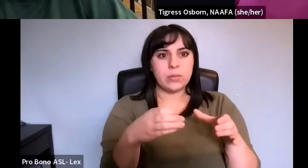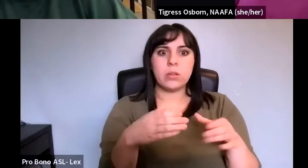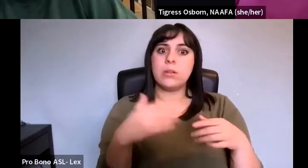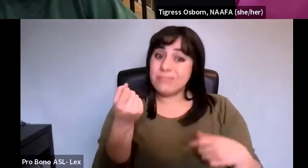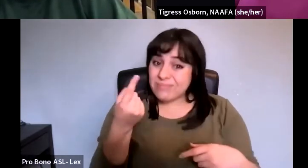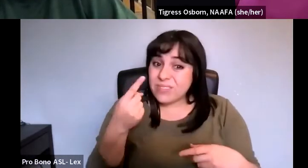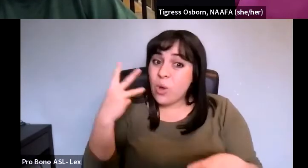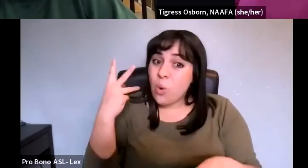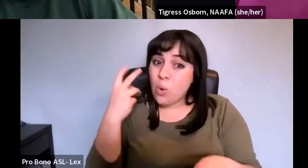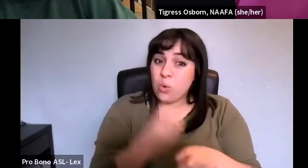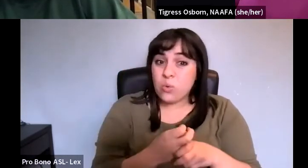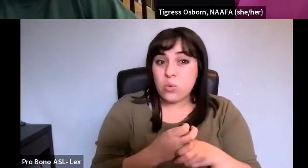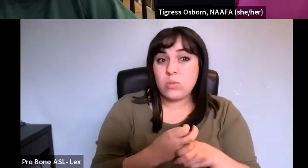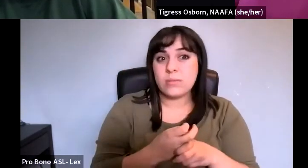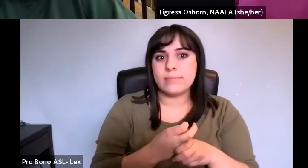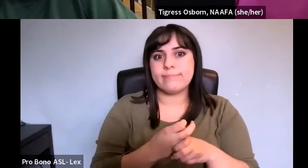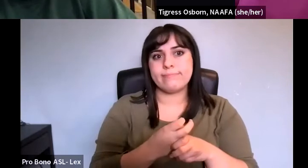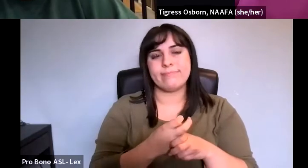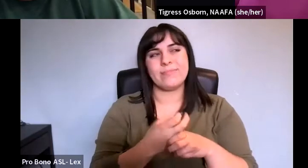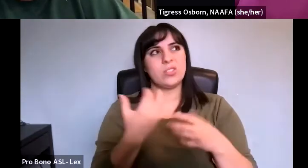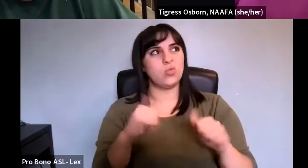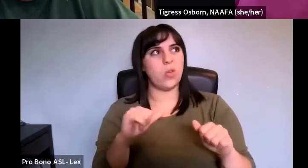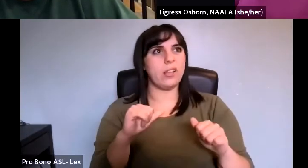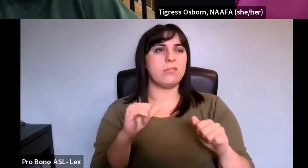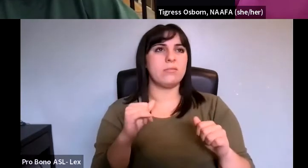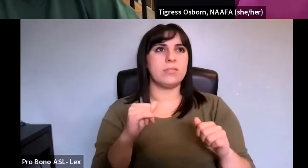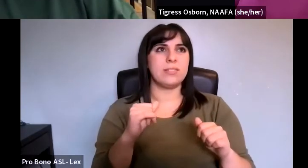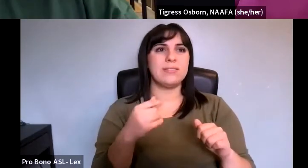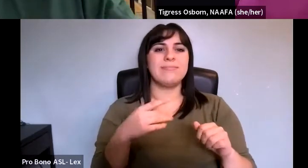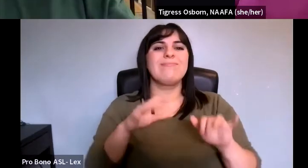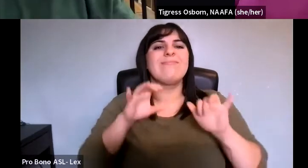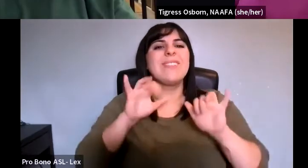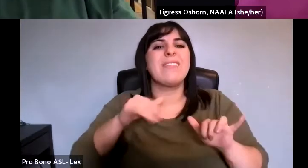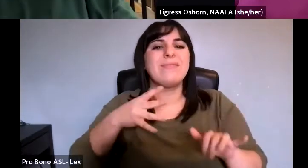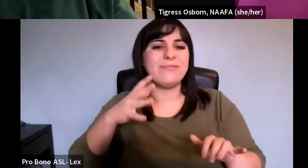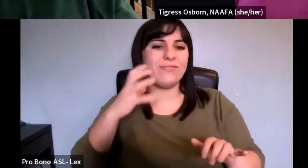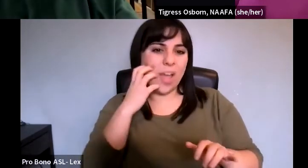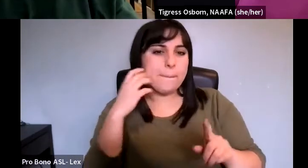do anything that was fat positive or even fat neutral. You know,